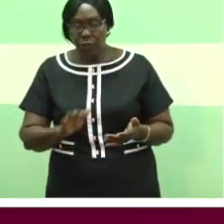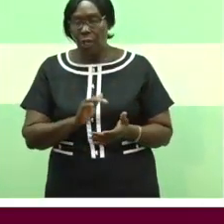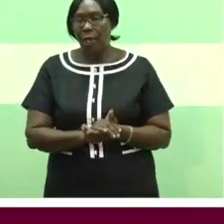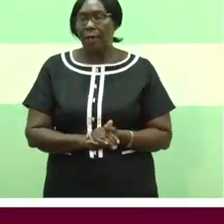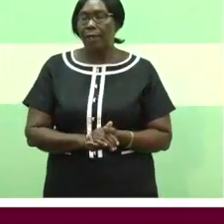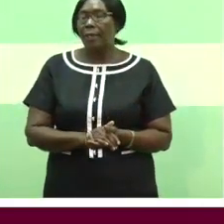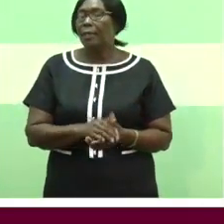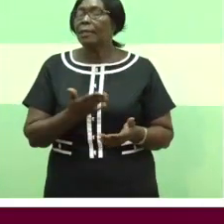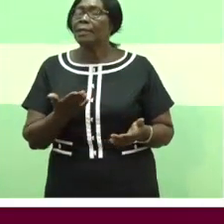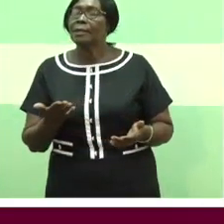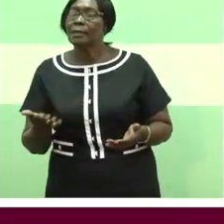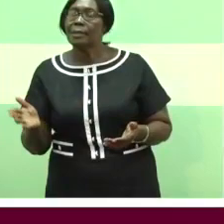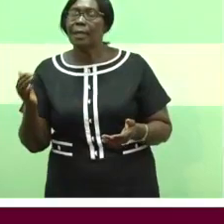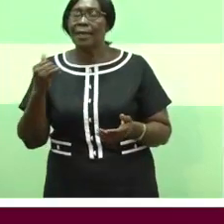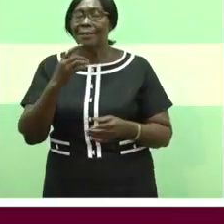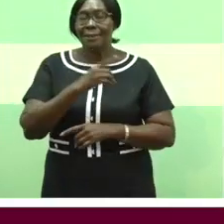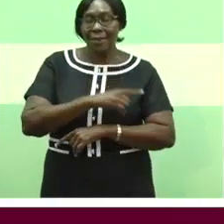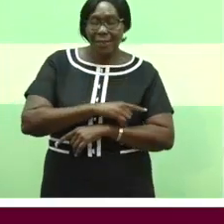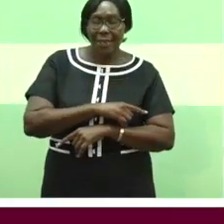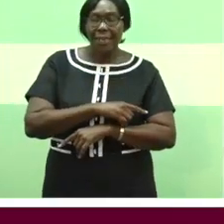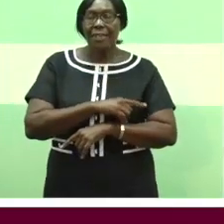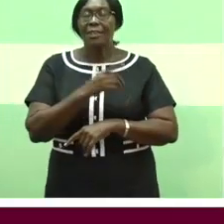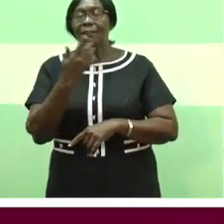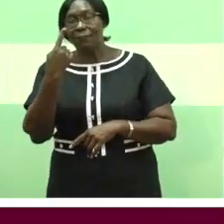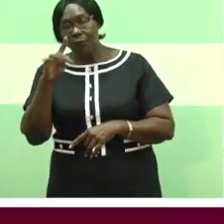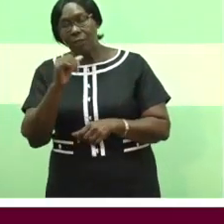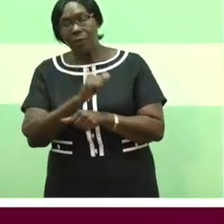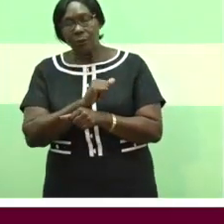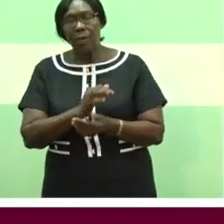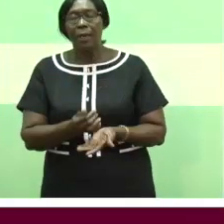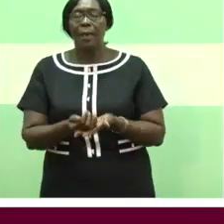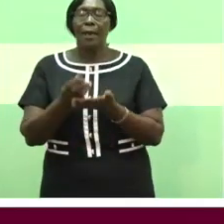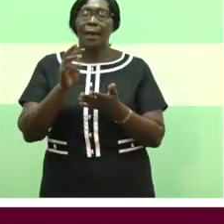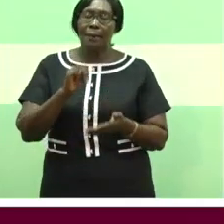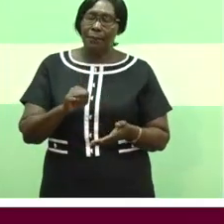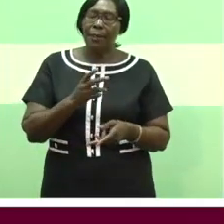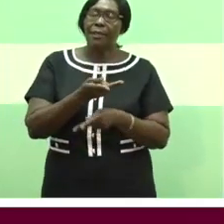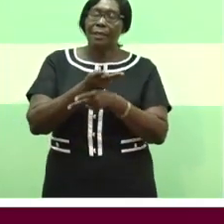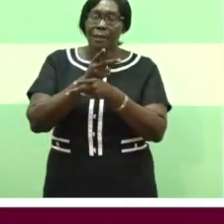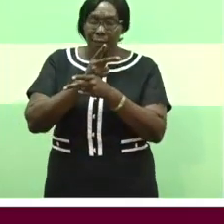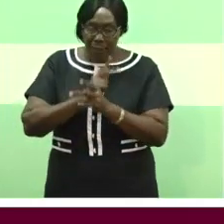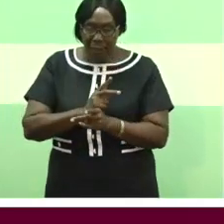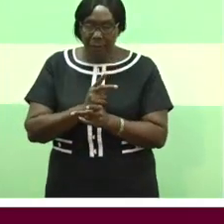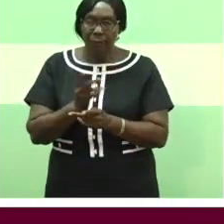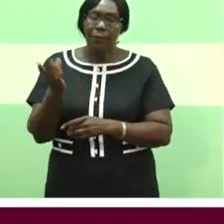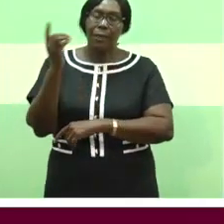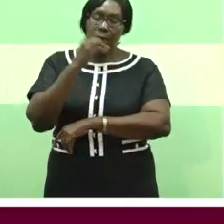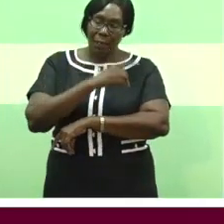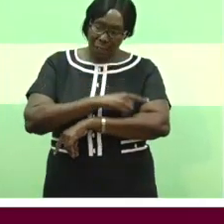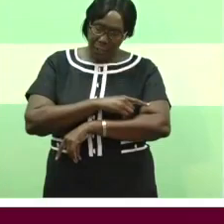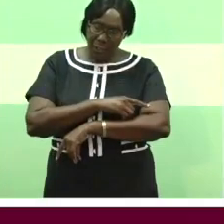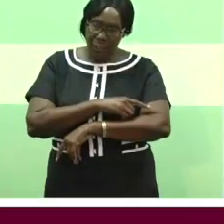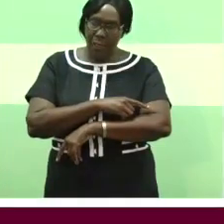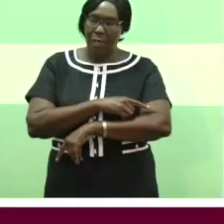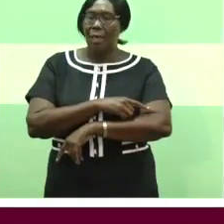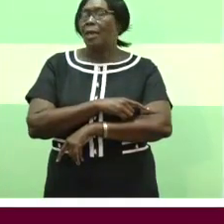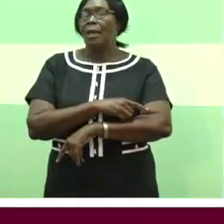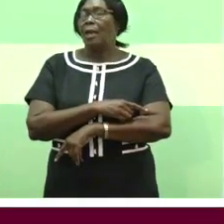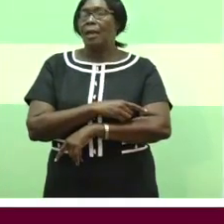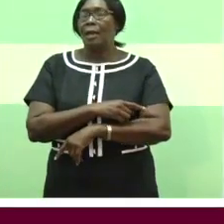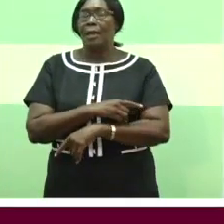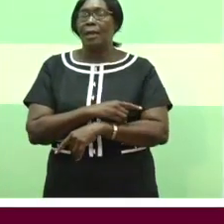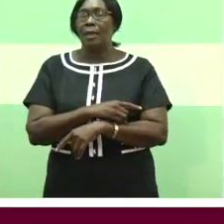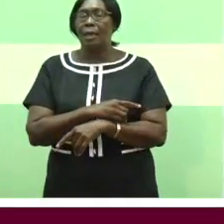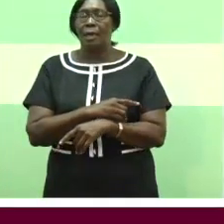child. It is their day, their routine, and it helps them to keep their day structured.